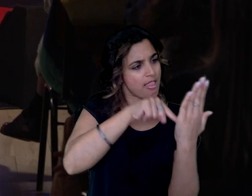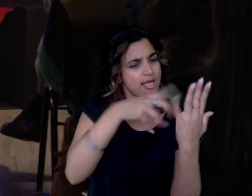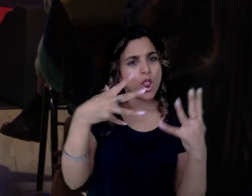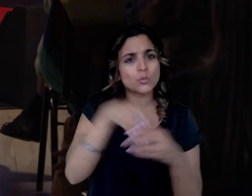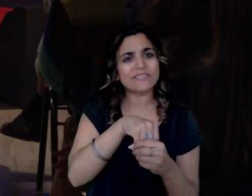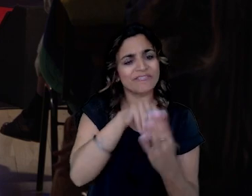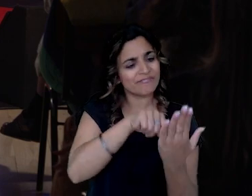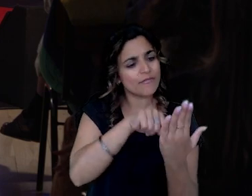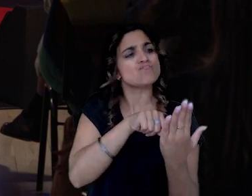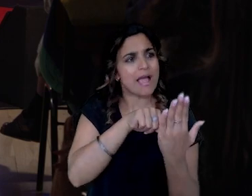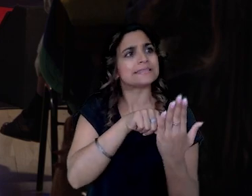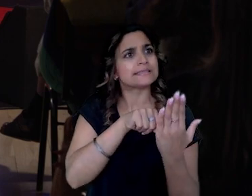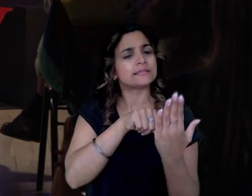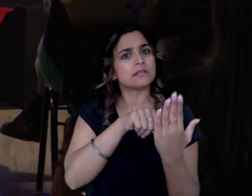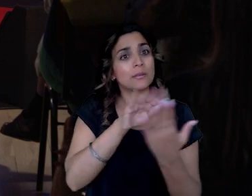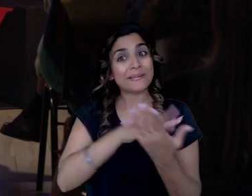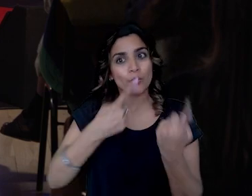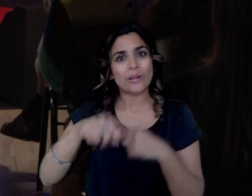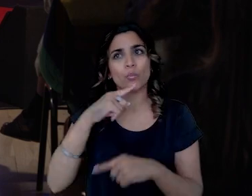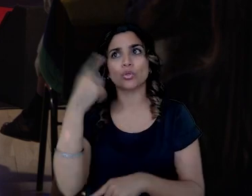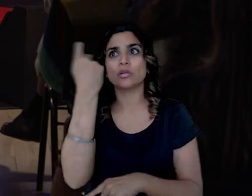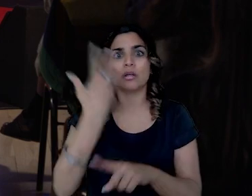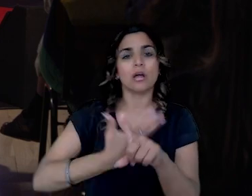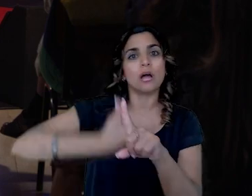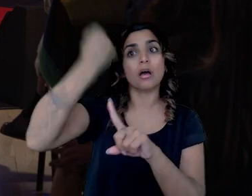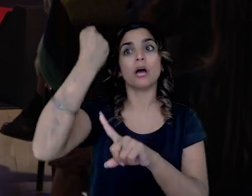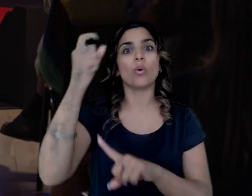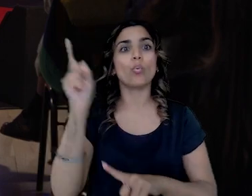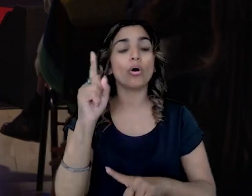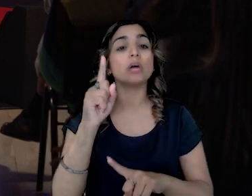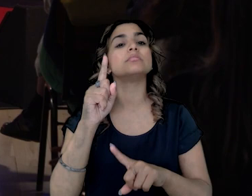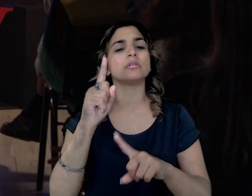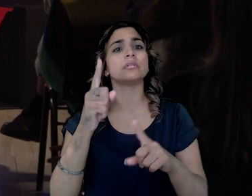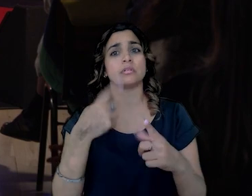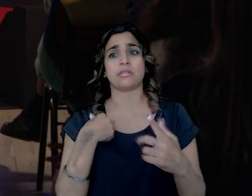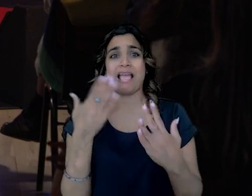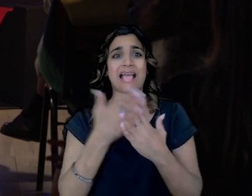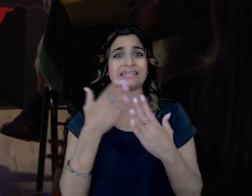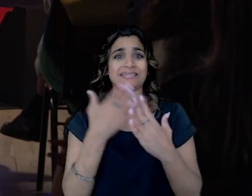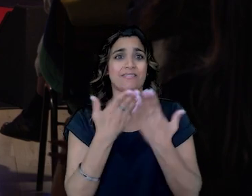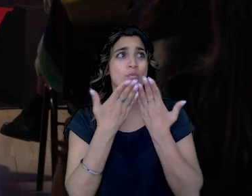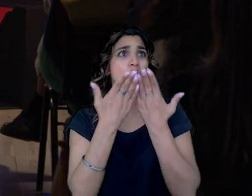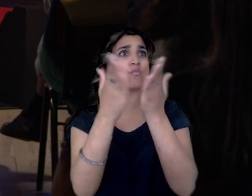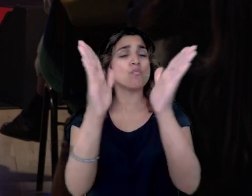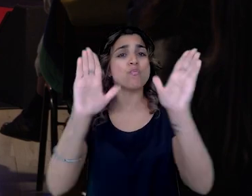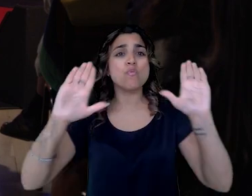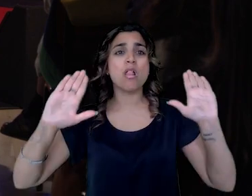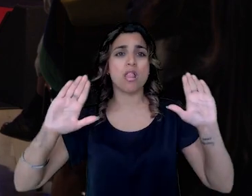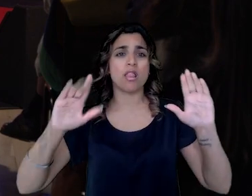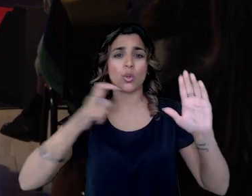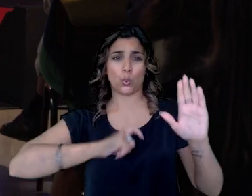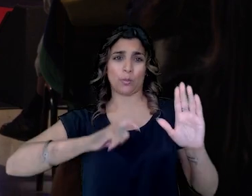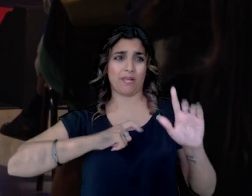much more successful in making most things accessible to the whole range of human diversity that exists in the